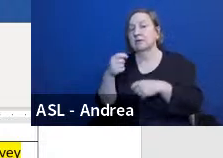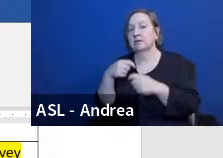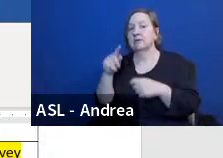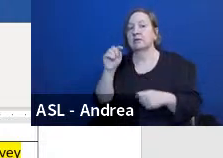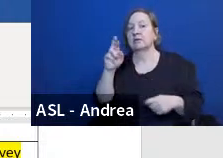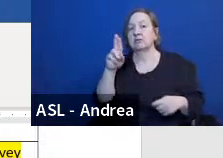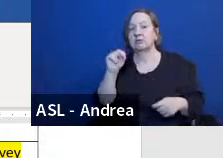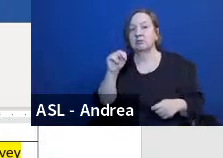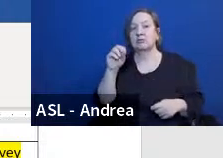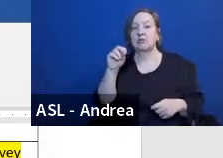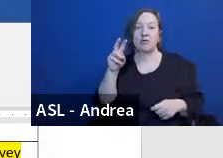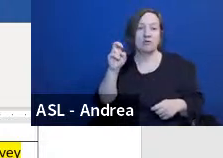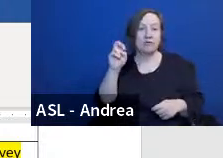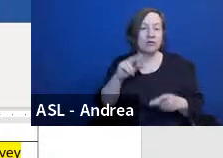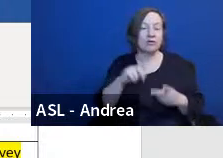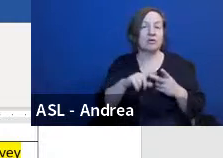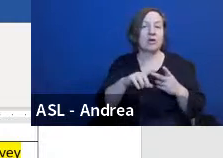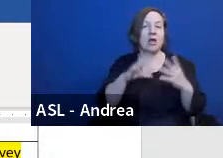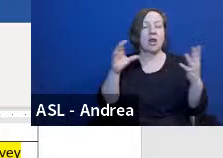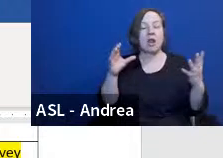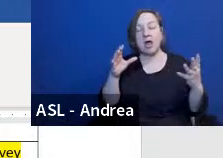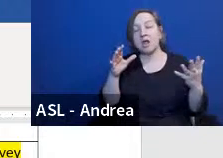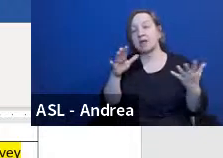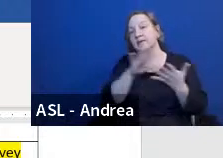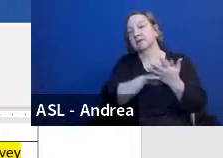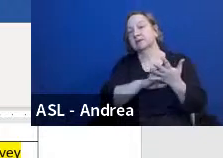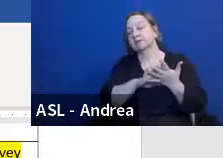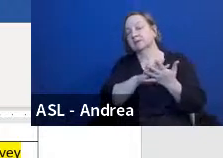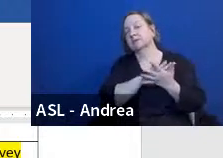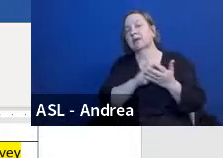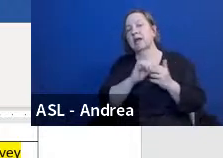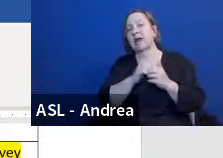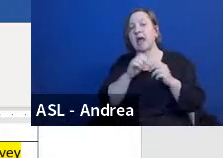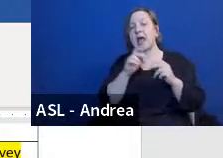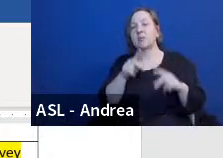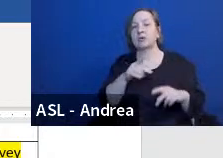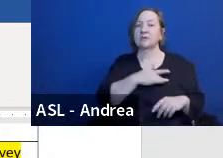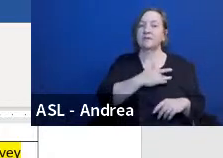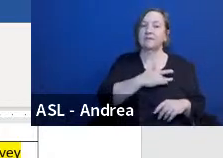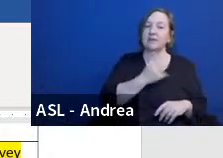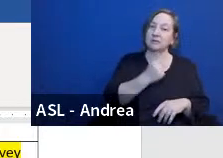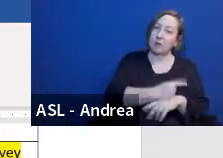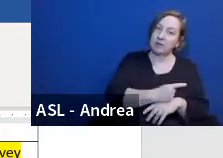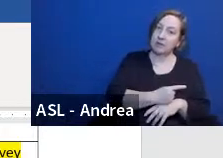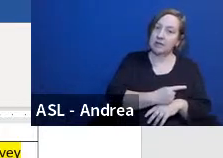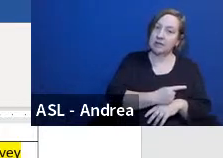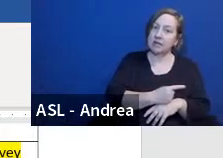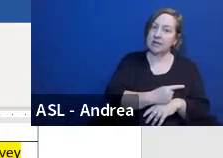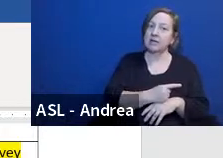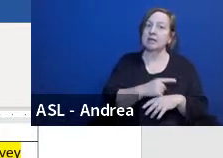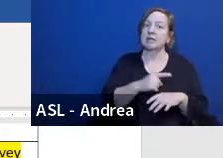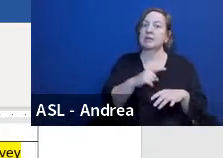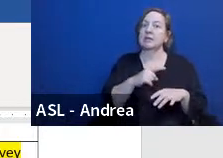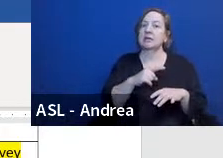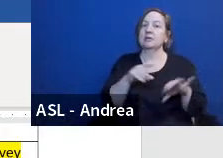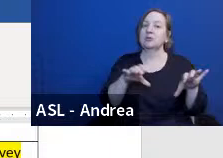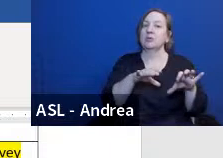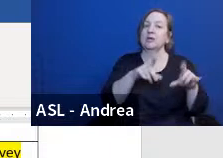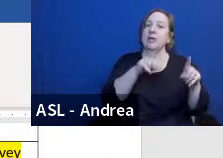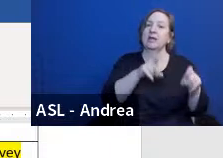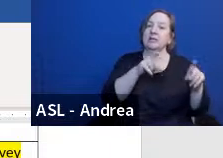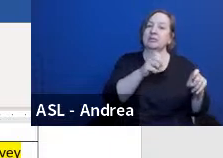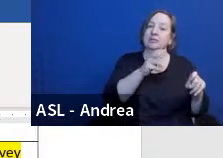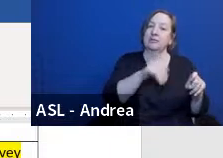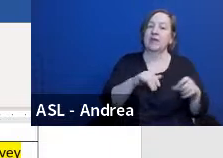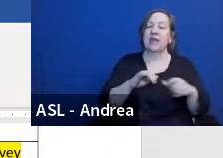There's certainly a lot of subjectivity as far as how a person might be feeling one day and taking a survey versus how they feel